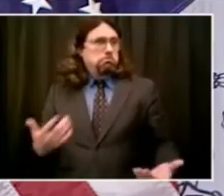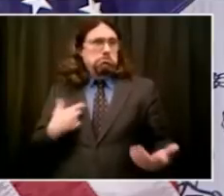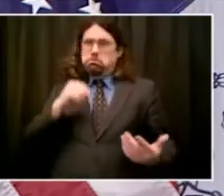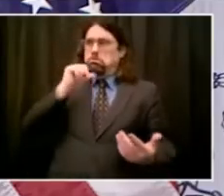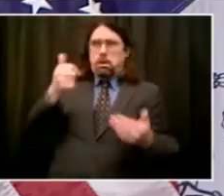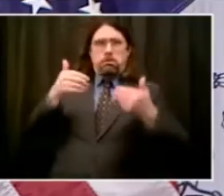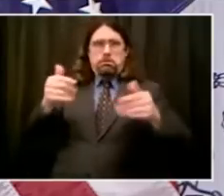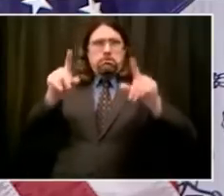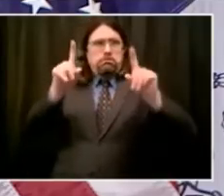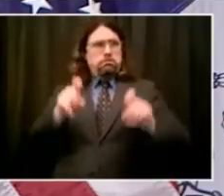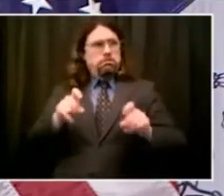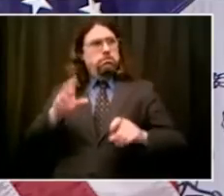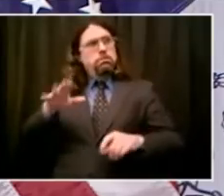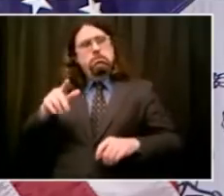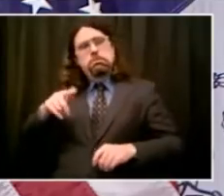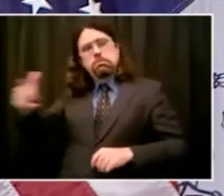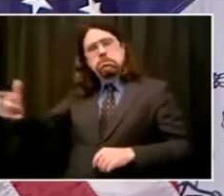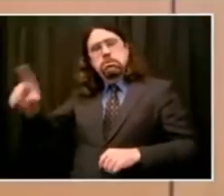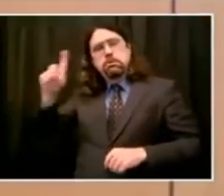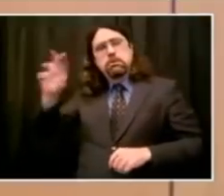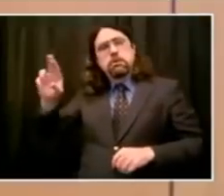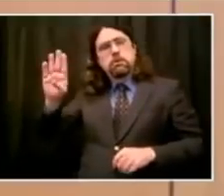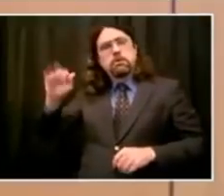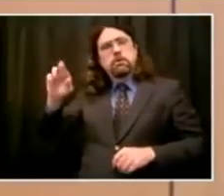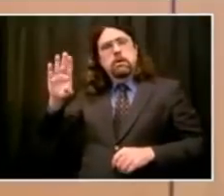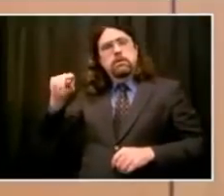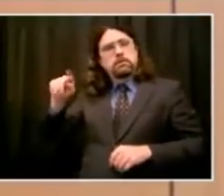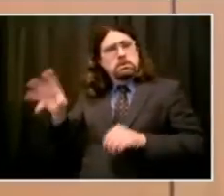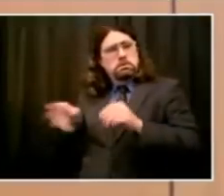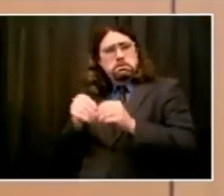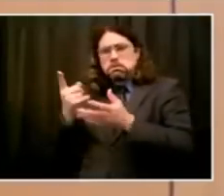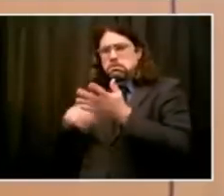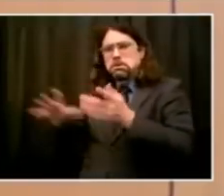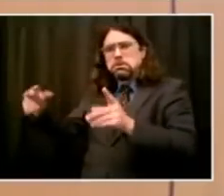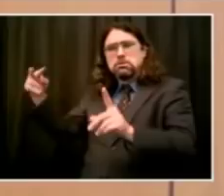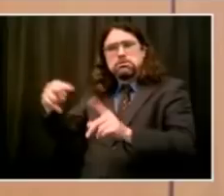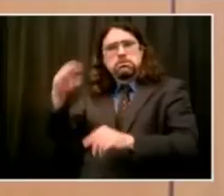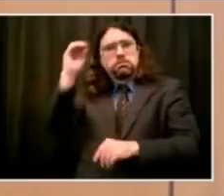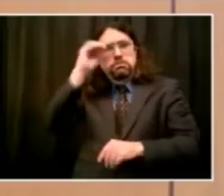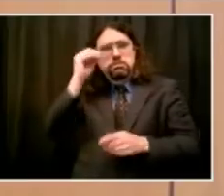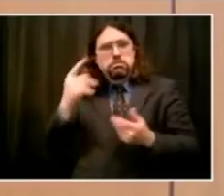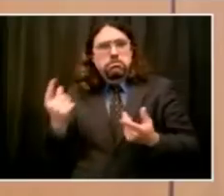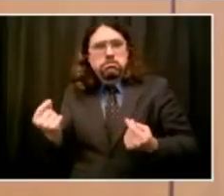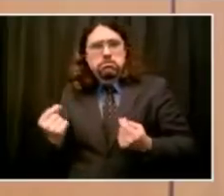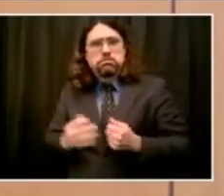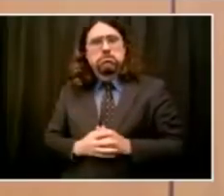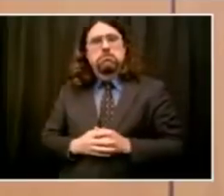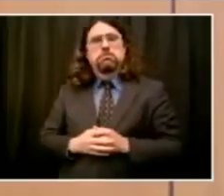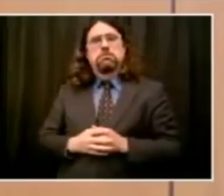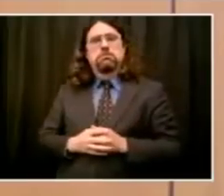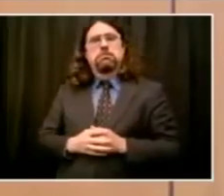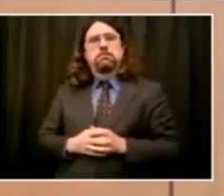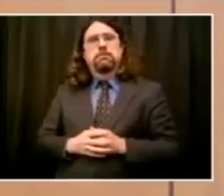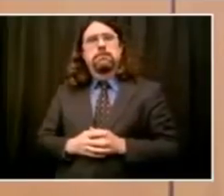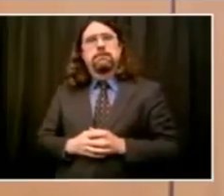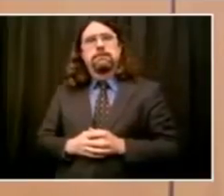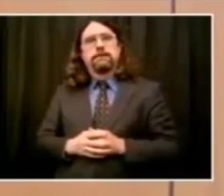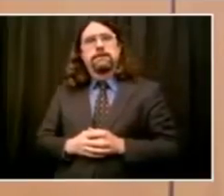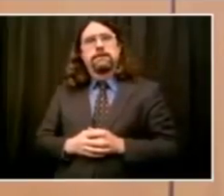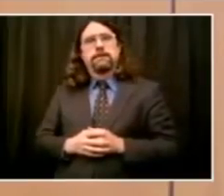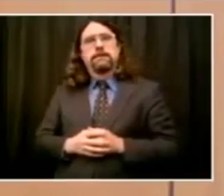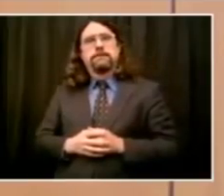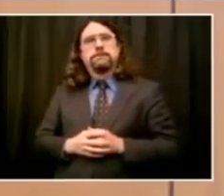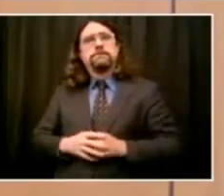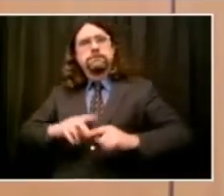Thank you, Mr. Mayor. You know, the prioritization schema that we have for testing includes prioritizing, obviously, those